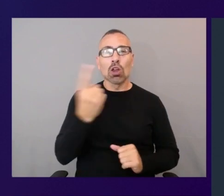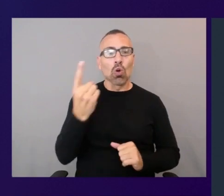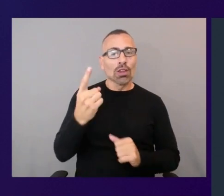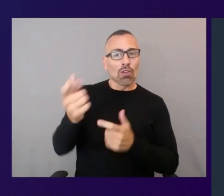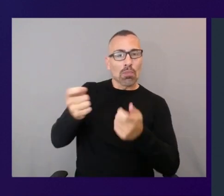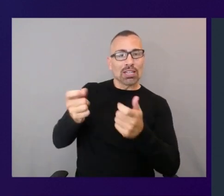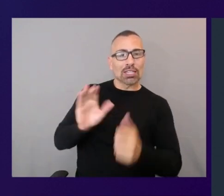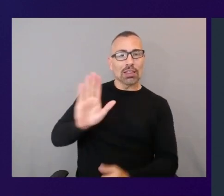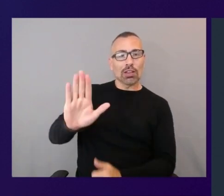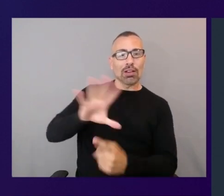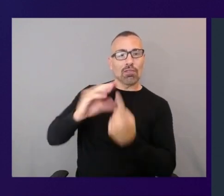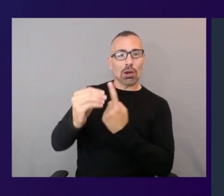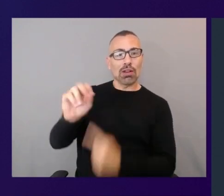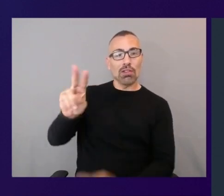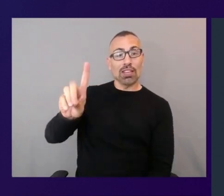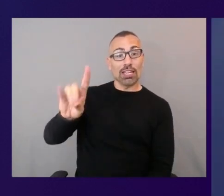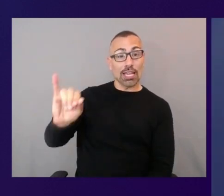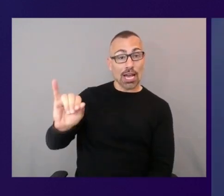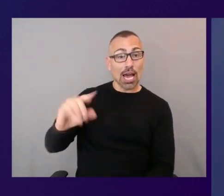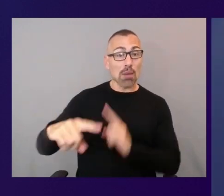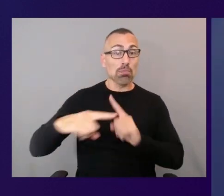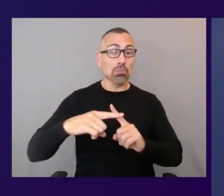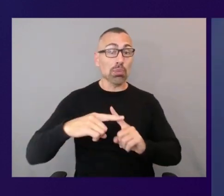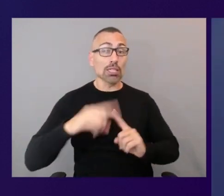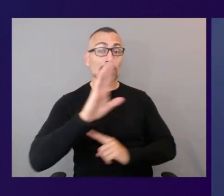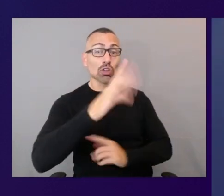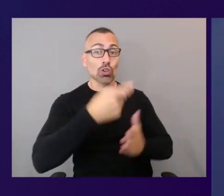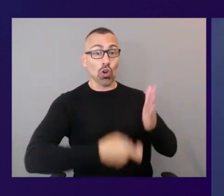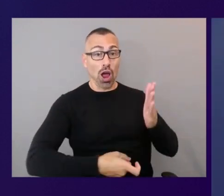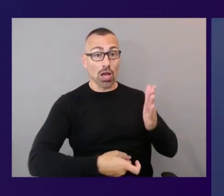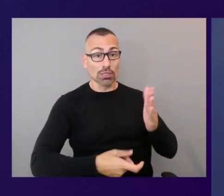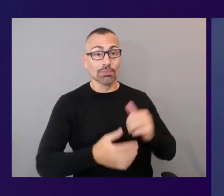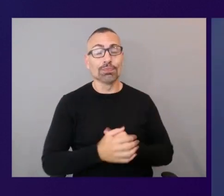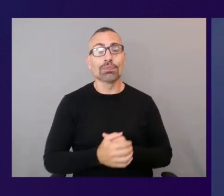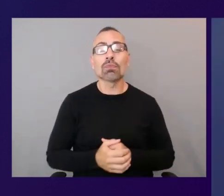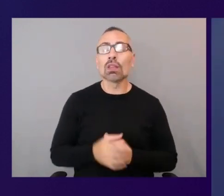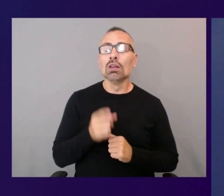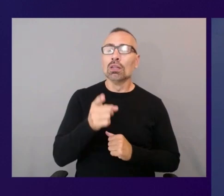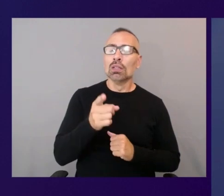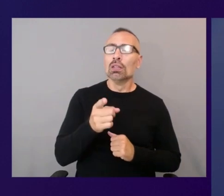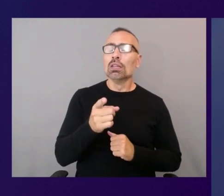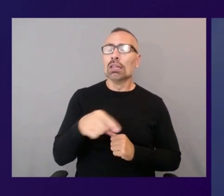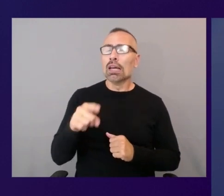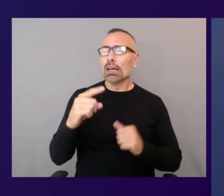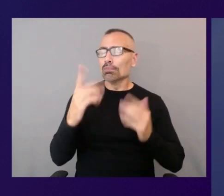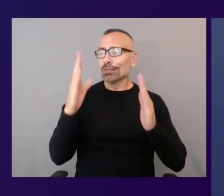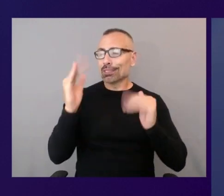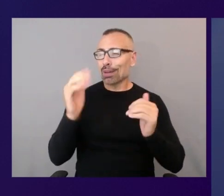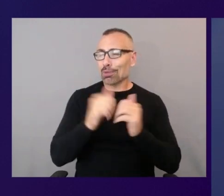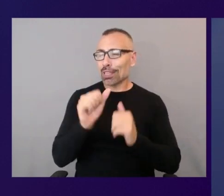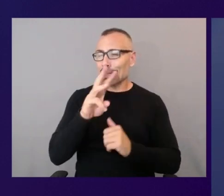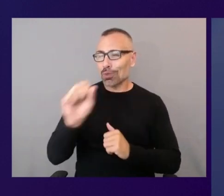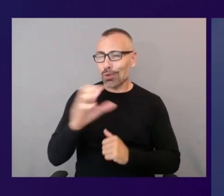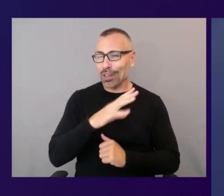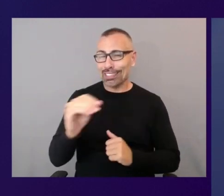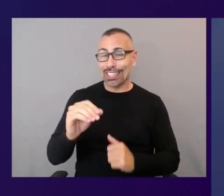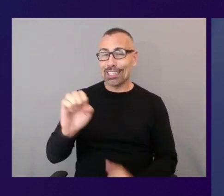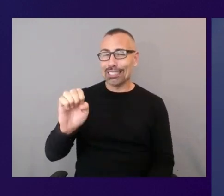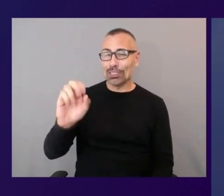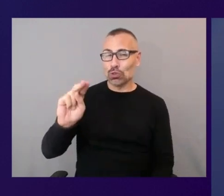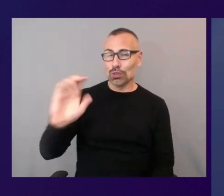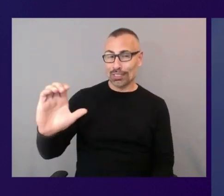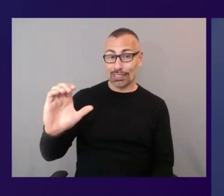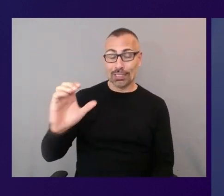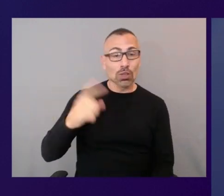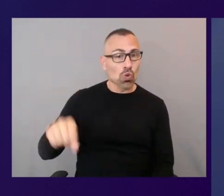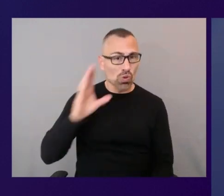more importantly for managing their bottom line. And of course, you come to expect with AWS and with end user computing that we are going to be